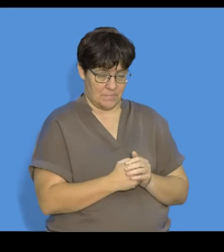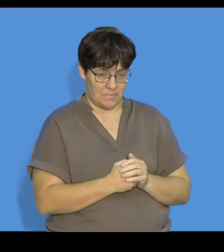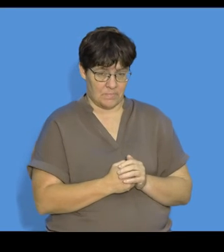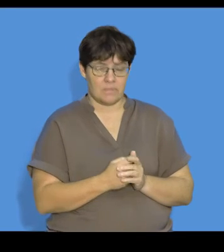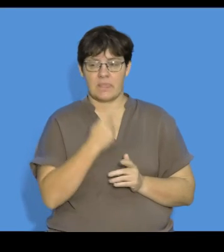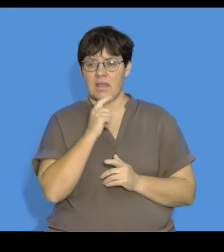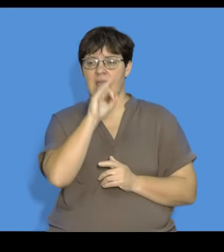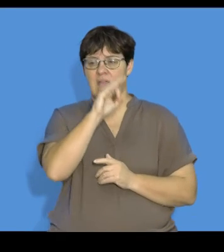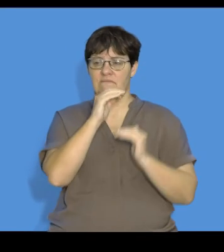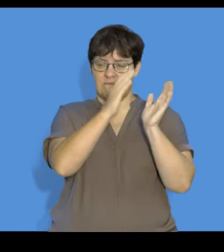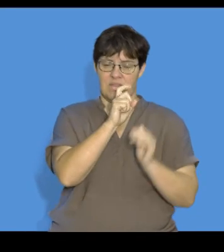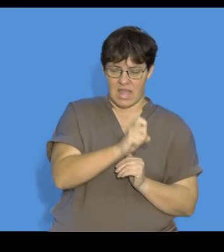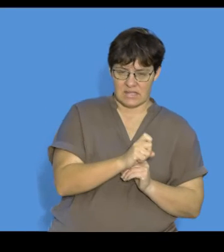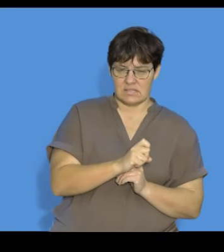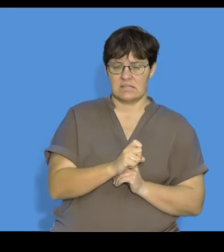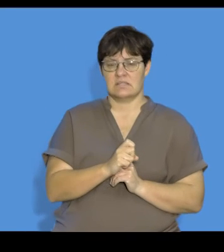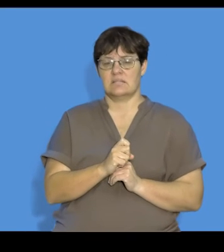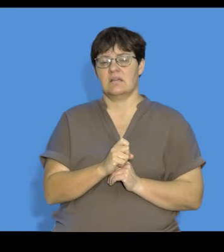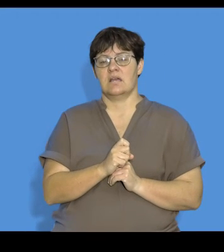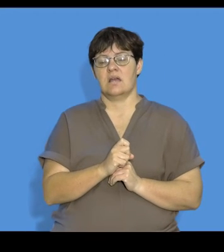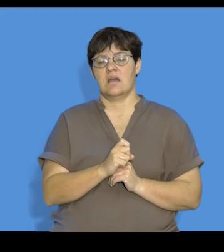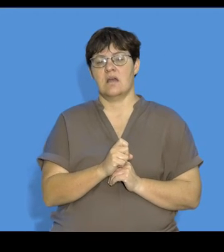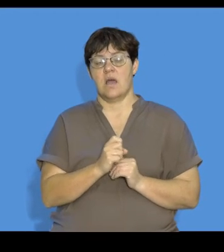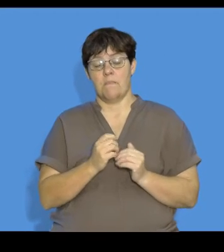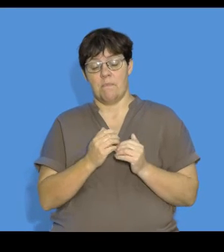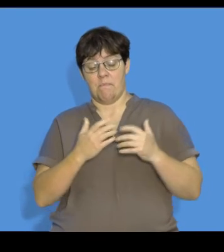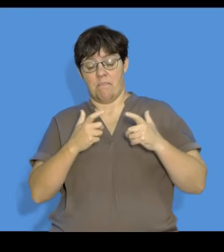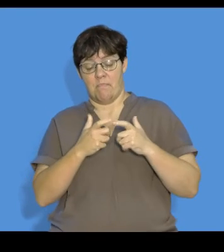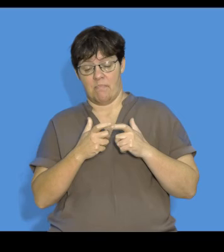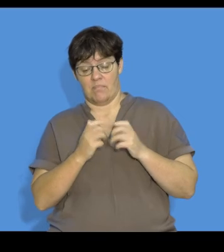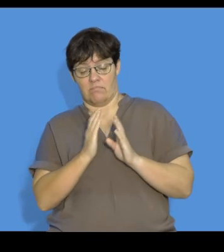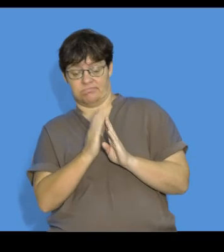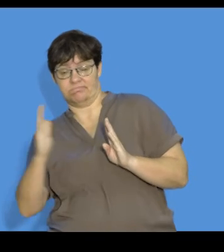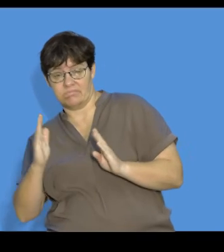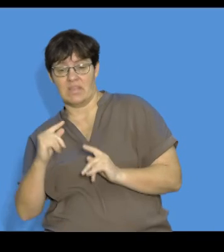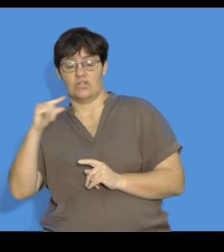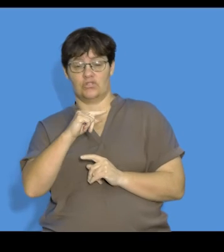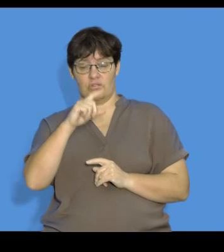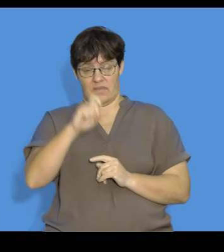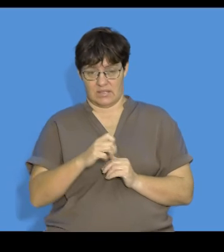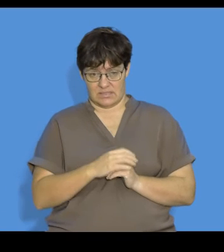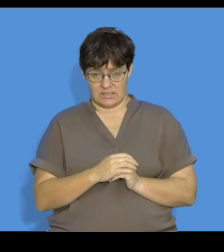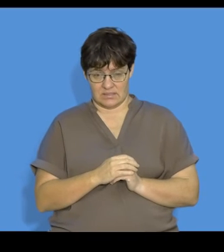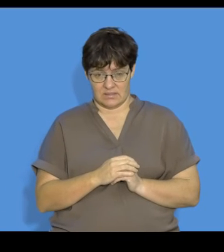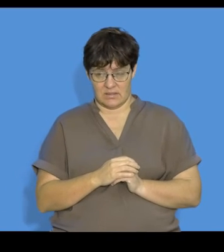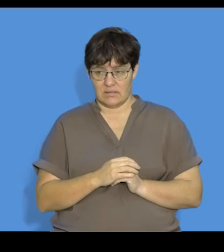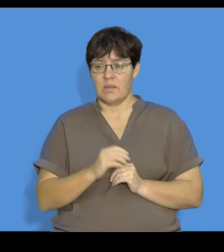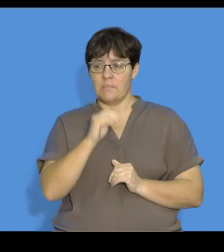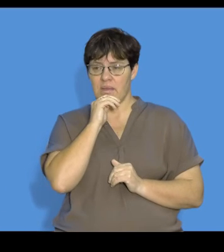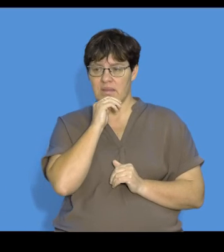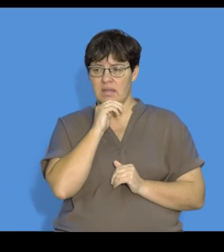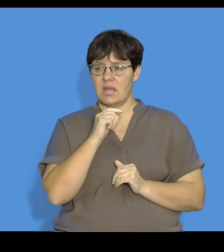and I say f of x is greater than g of x, this is when the graph of f